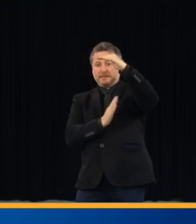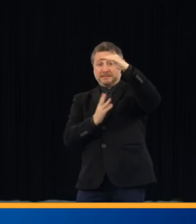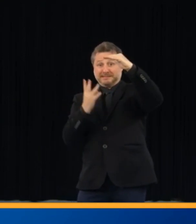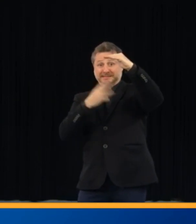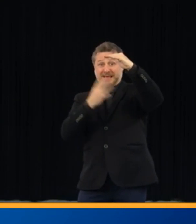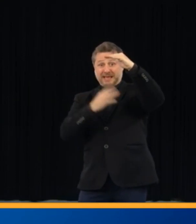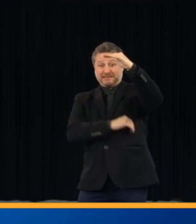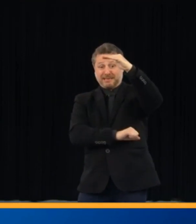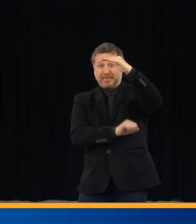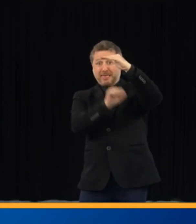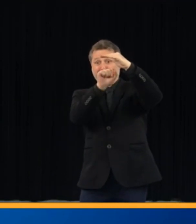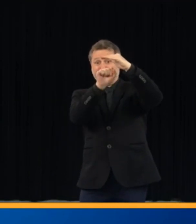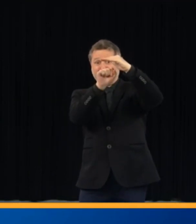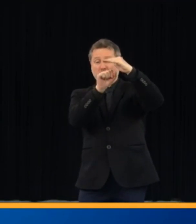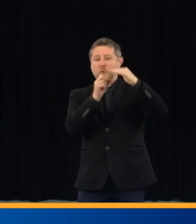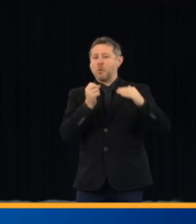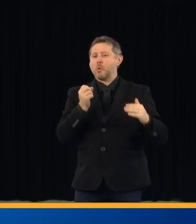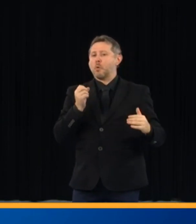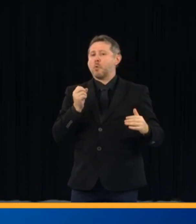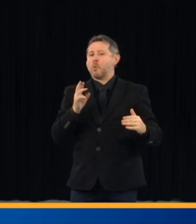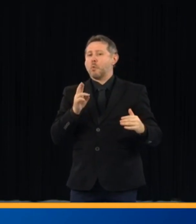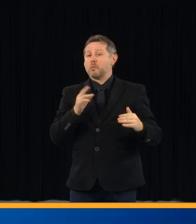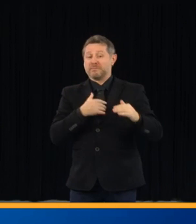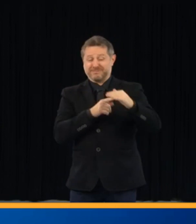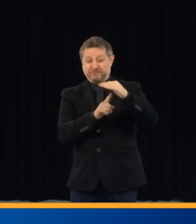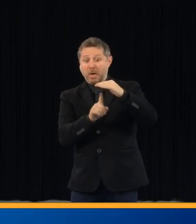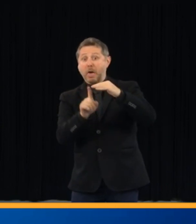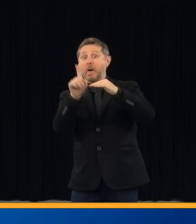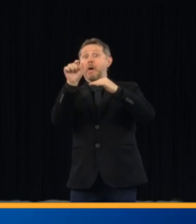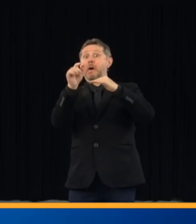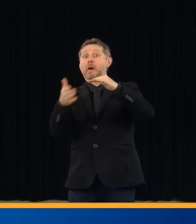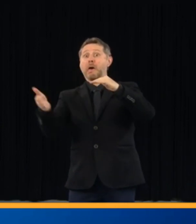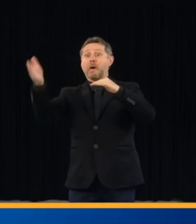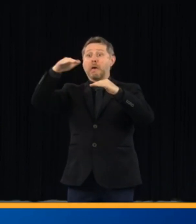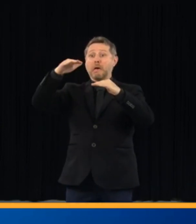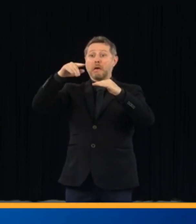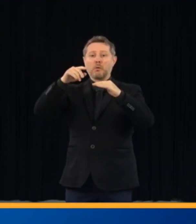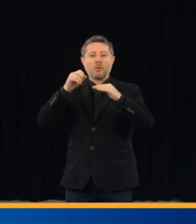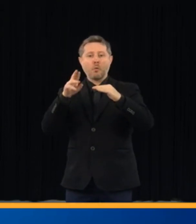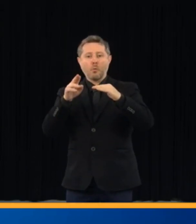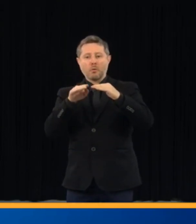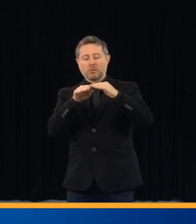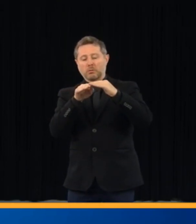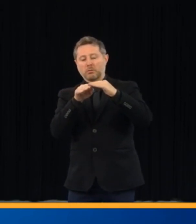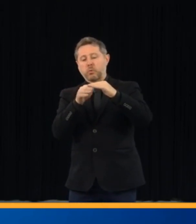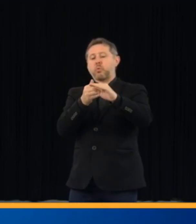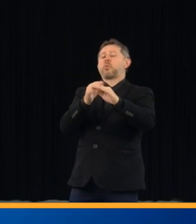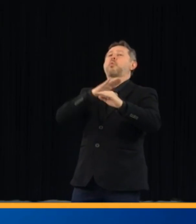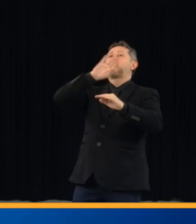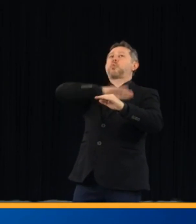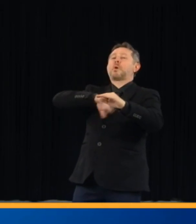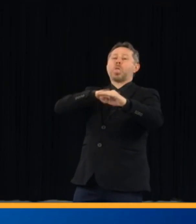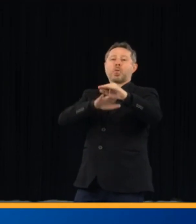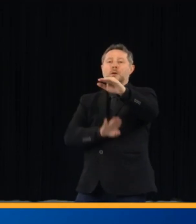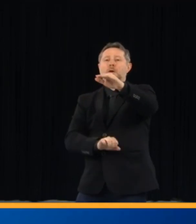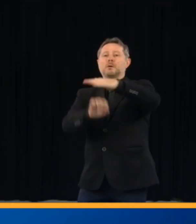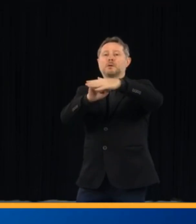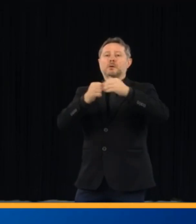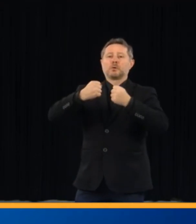apex increases, if the apex is longer, we have an issue with